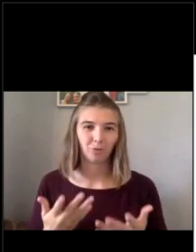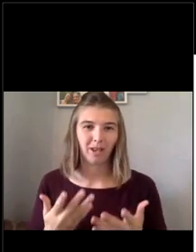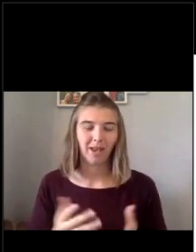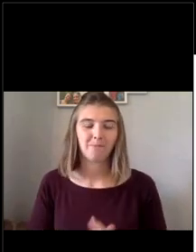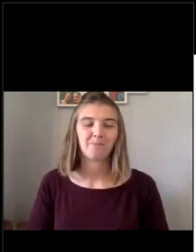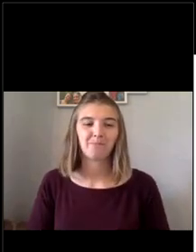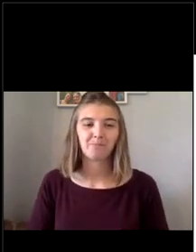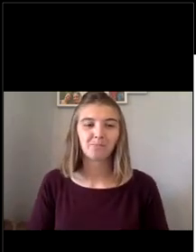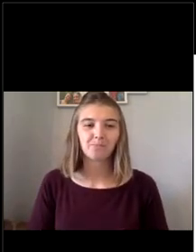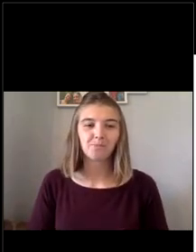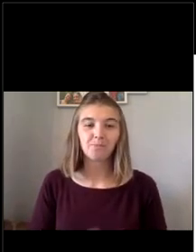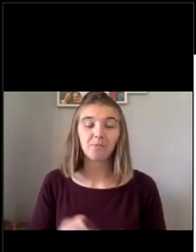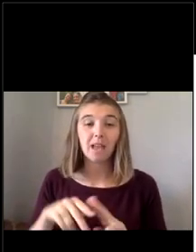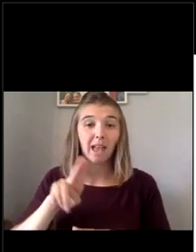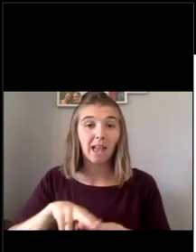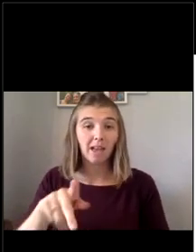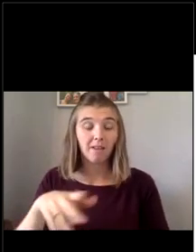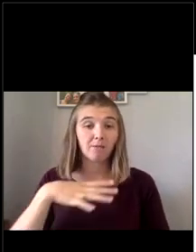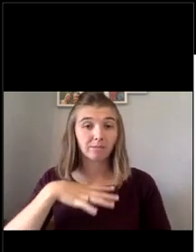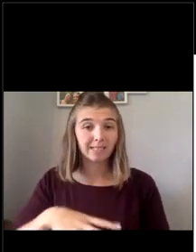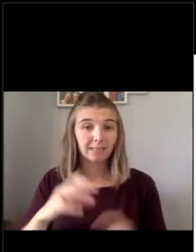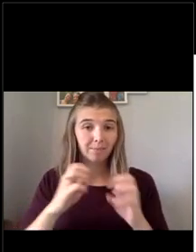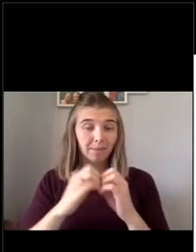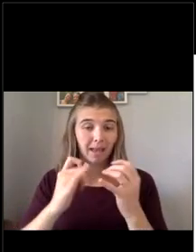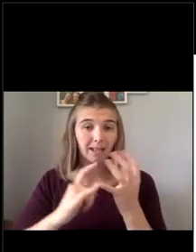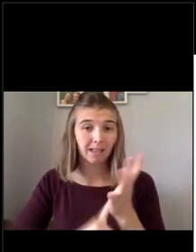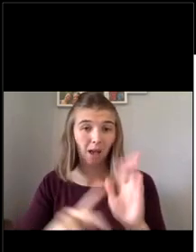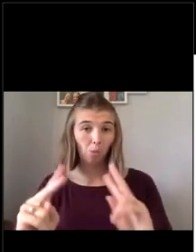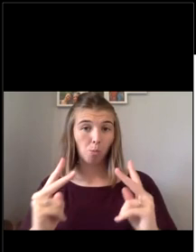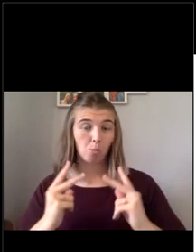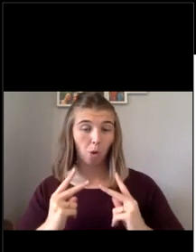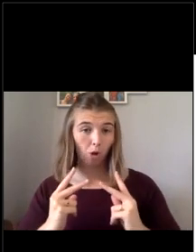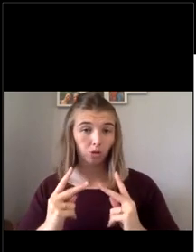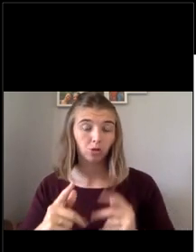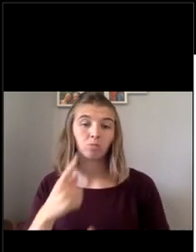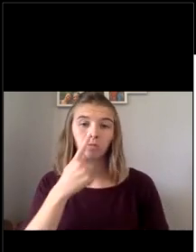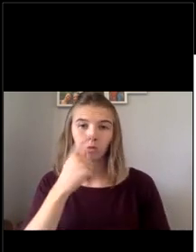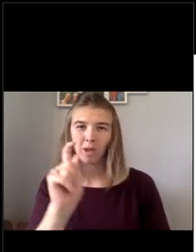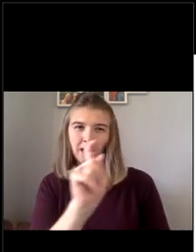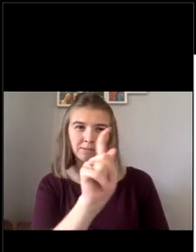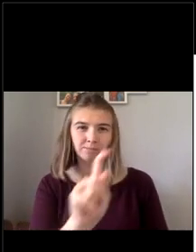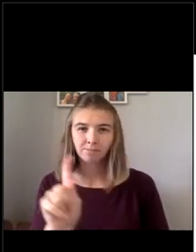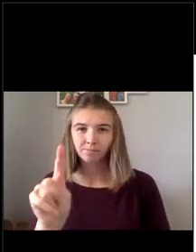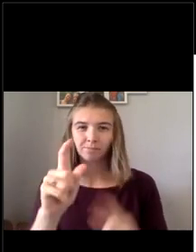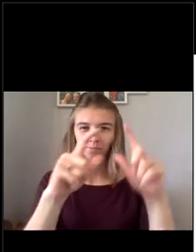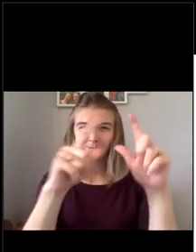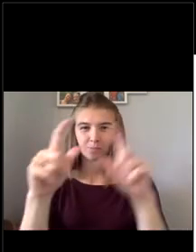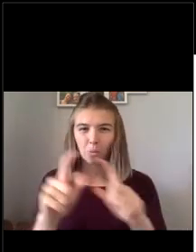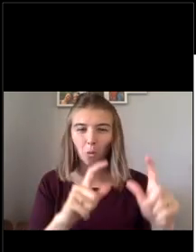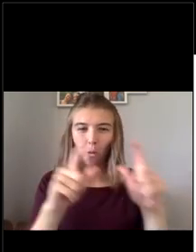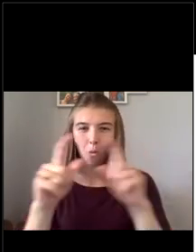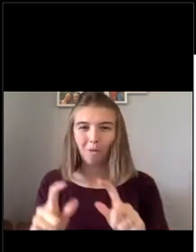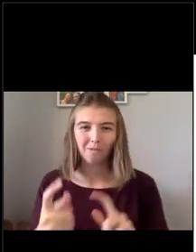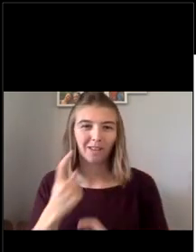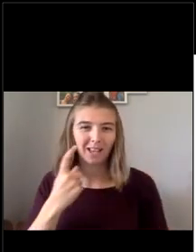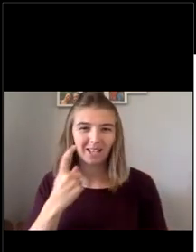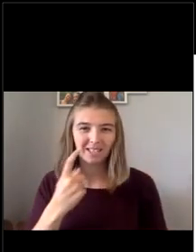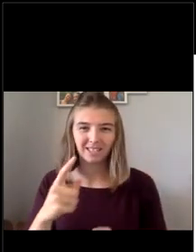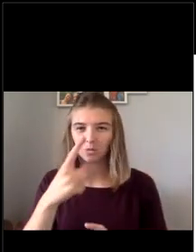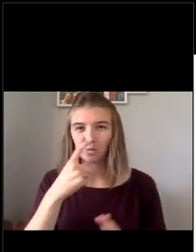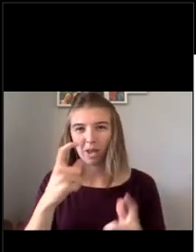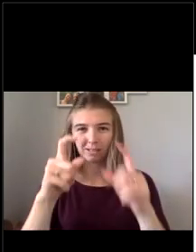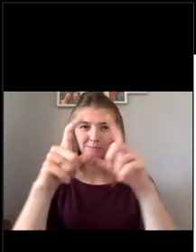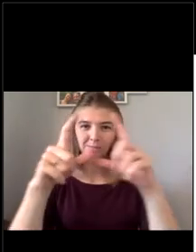If BSL is something that you benefit from, then you will be able to move Rachel around on the screen. You can put the